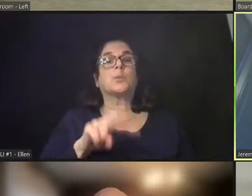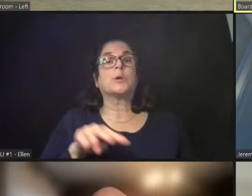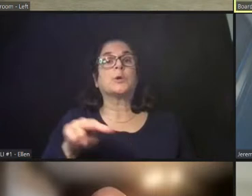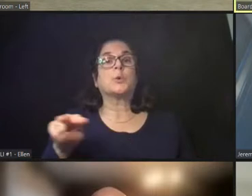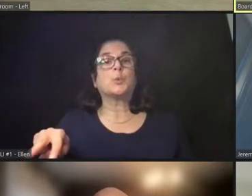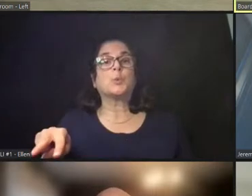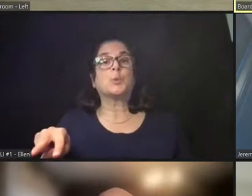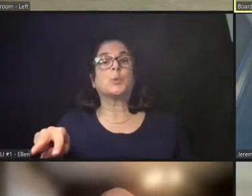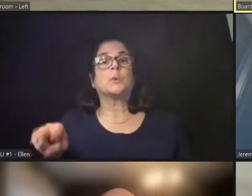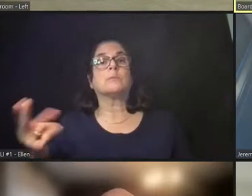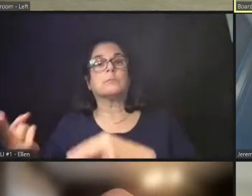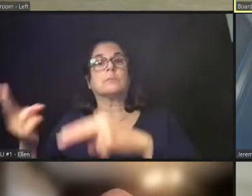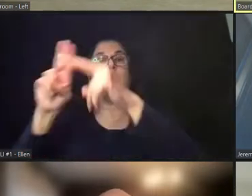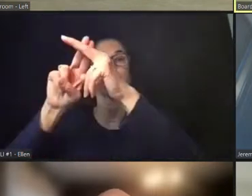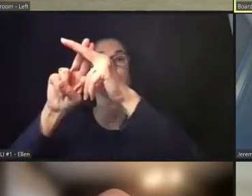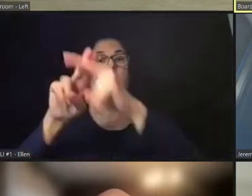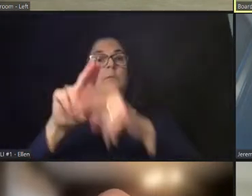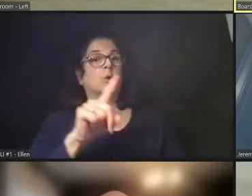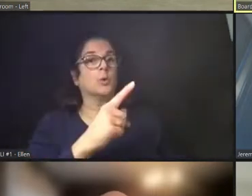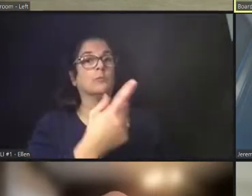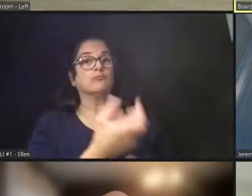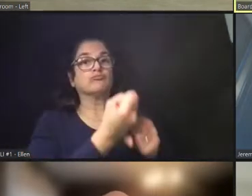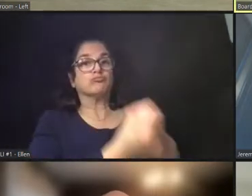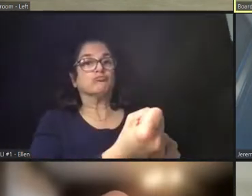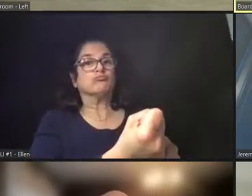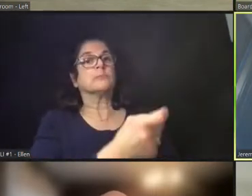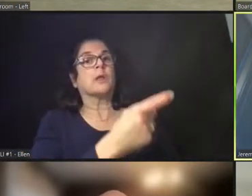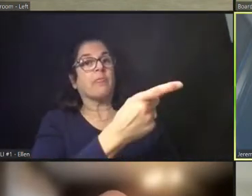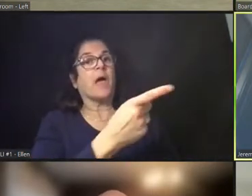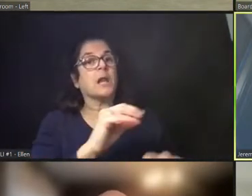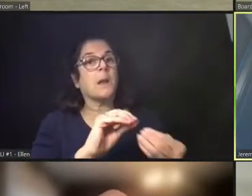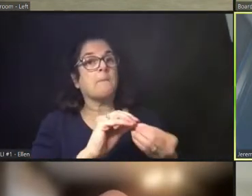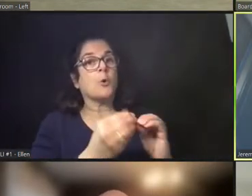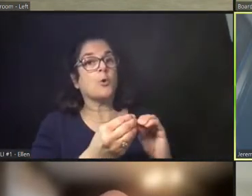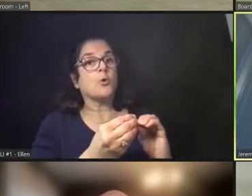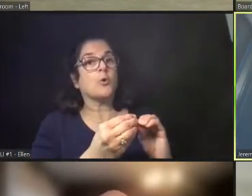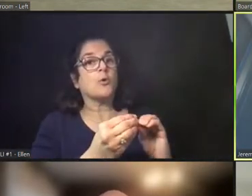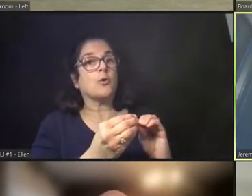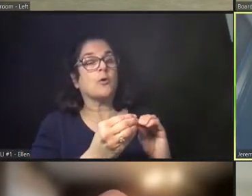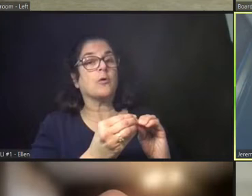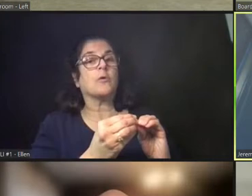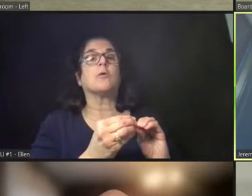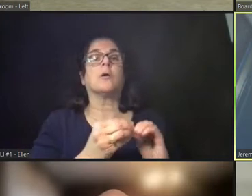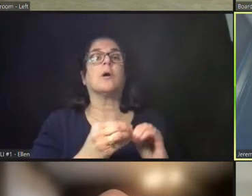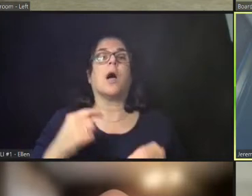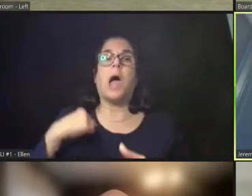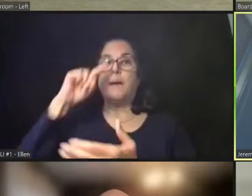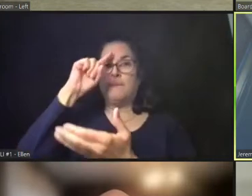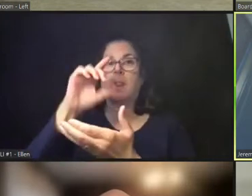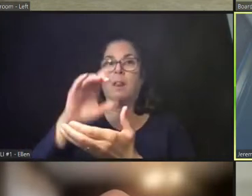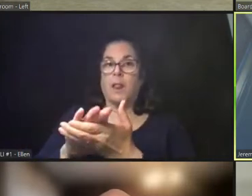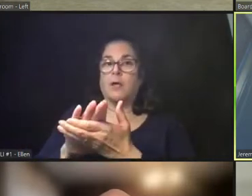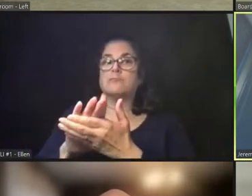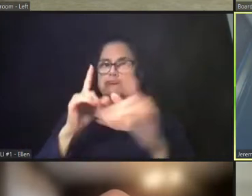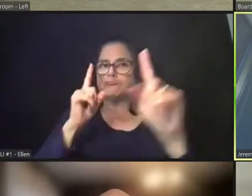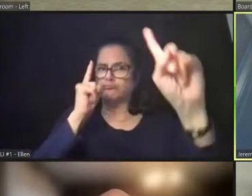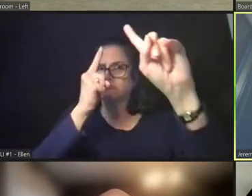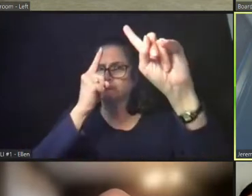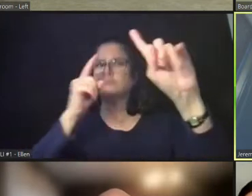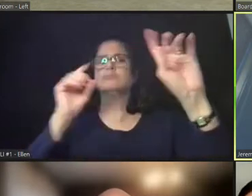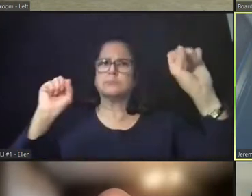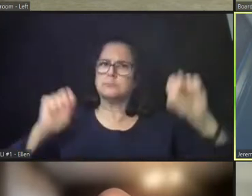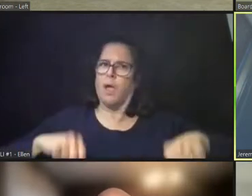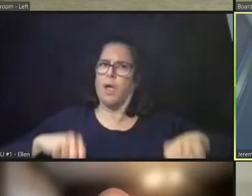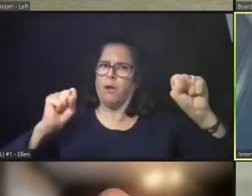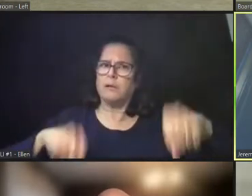And you're comfortable with the number, right? Yes, you know, I believe that this is an attainable number. You know,